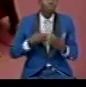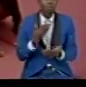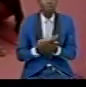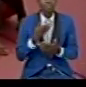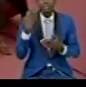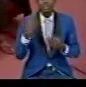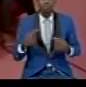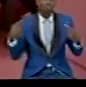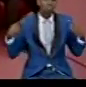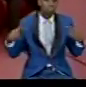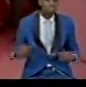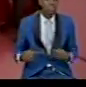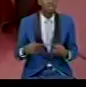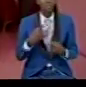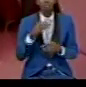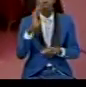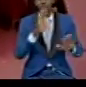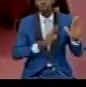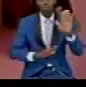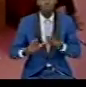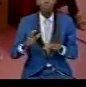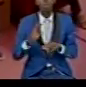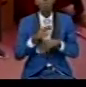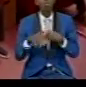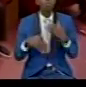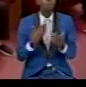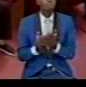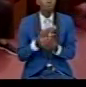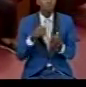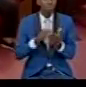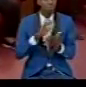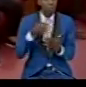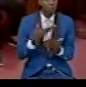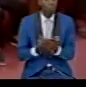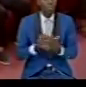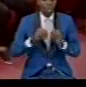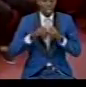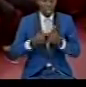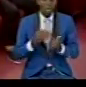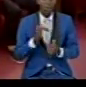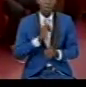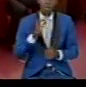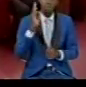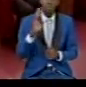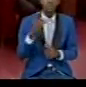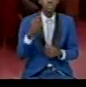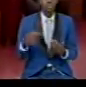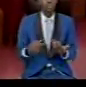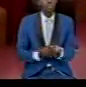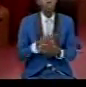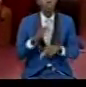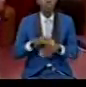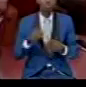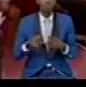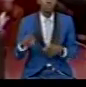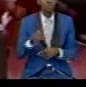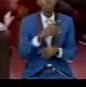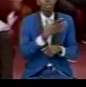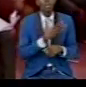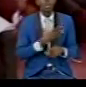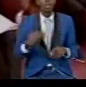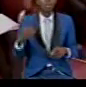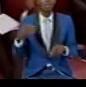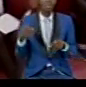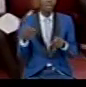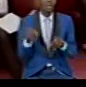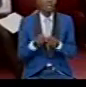in spite of the affliction, how I preach the gospel to you at the force, with